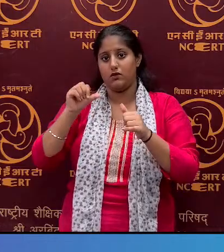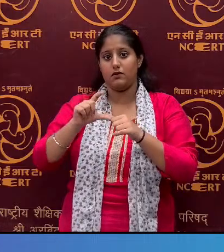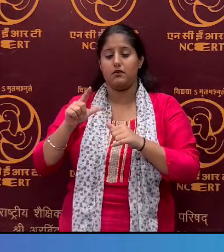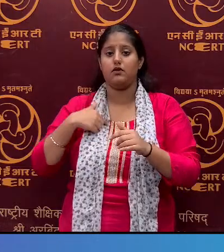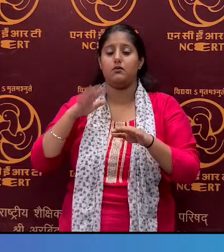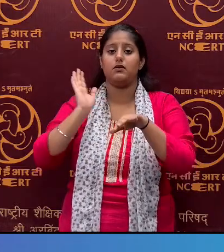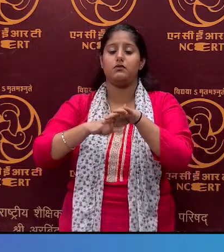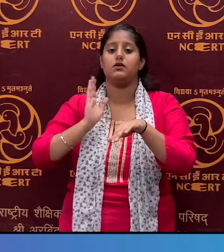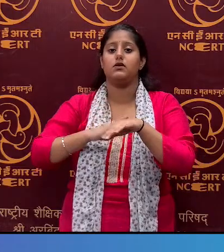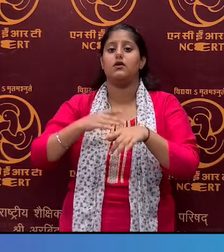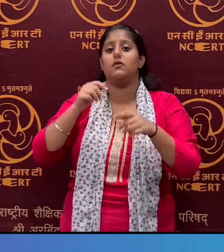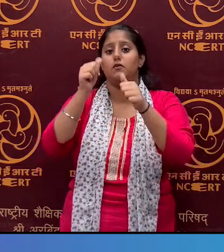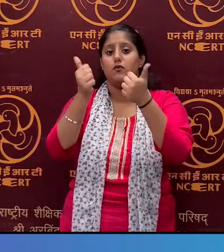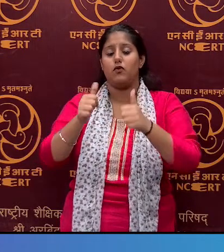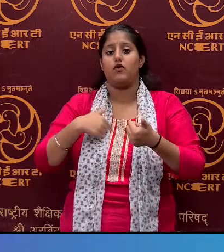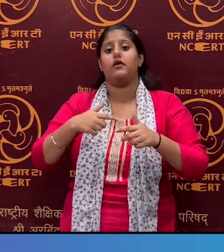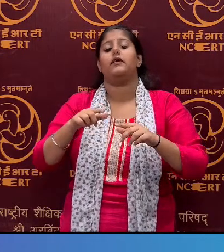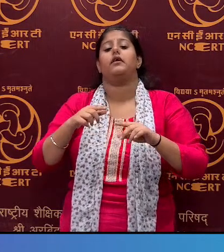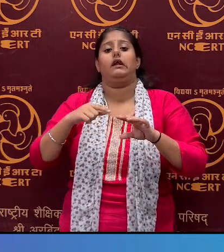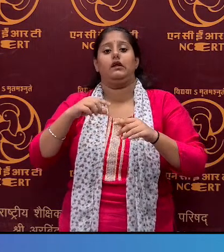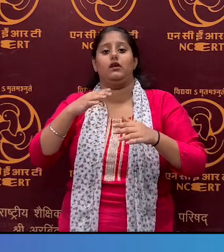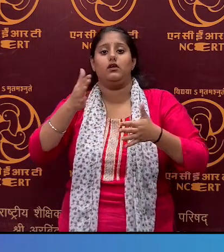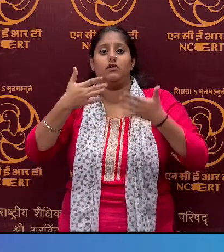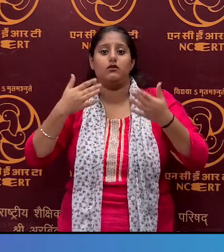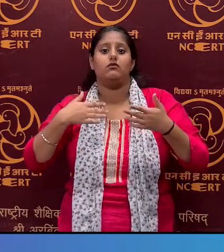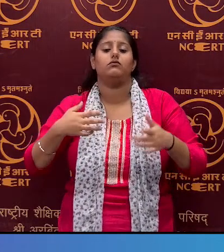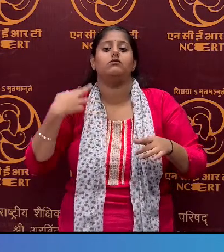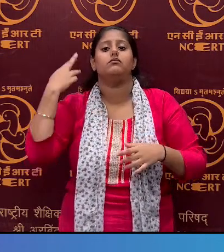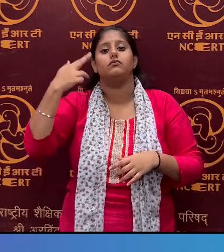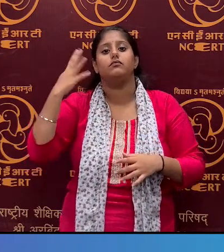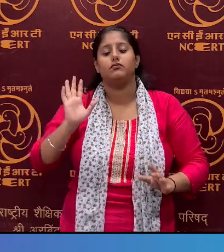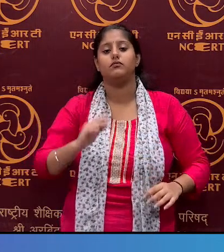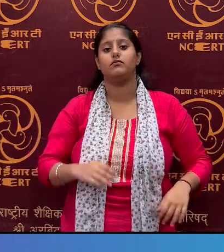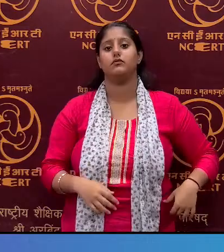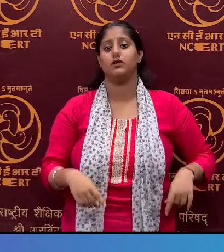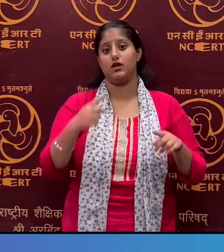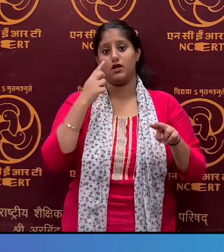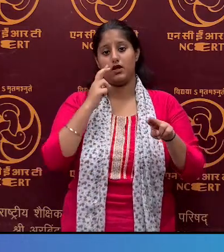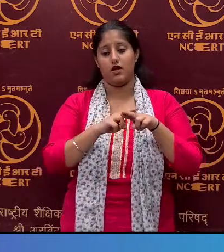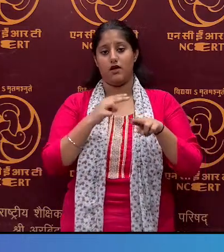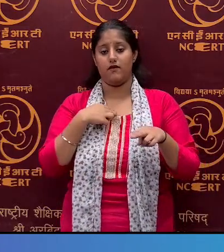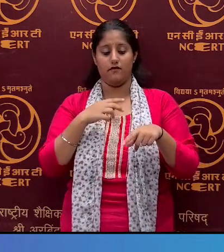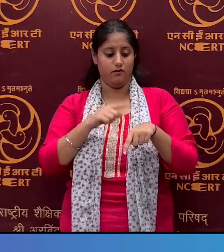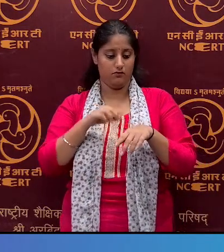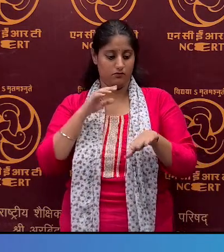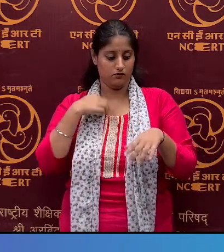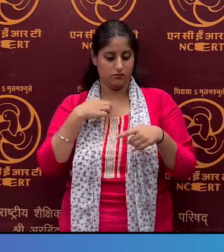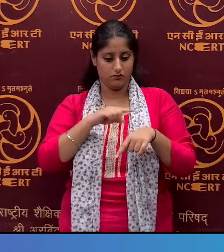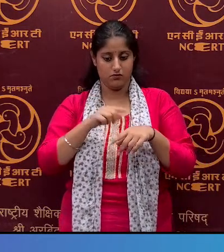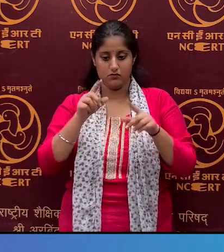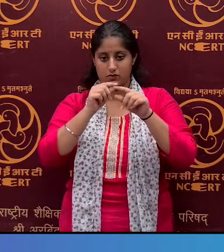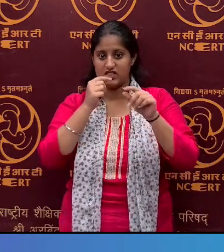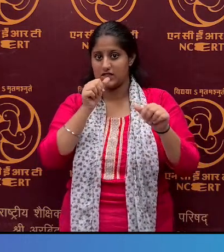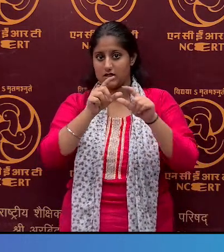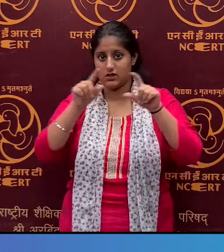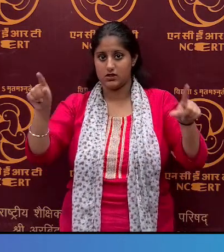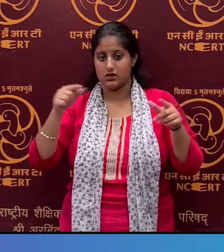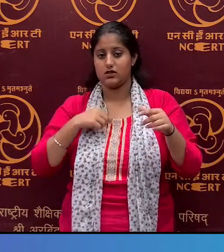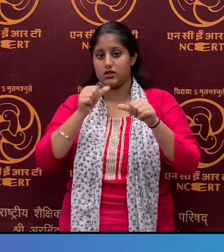moderate climatic conditions. As we go away from the sea, we experience